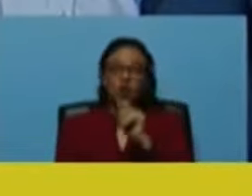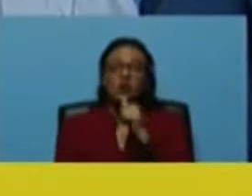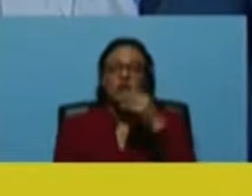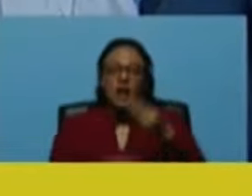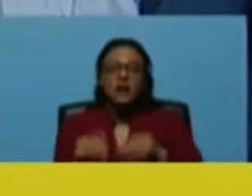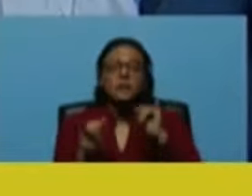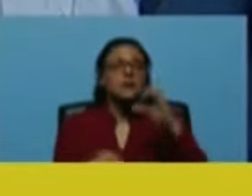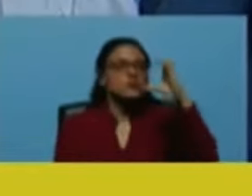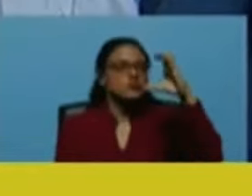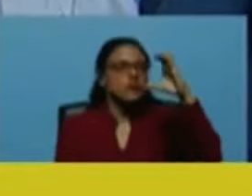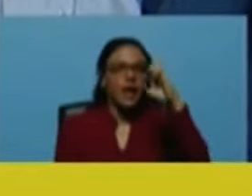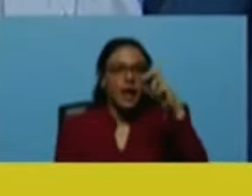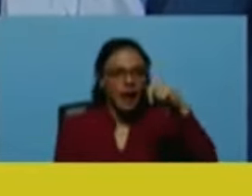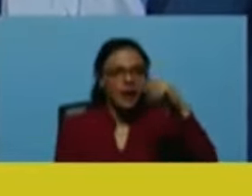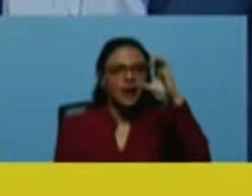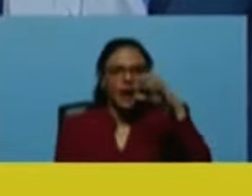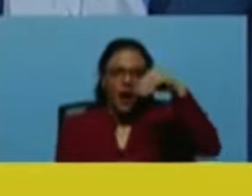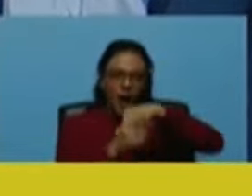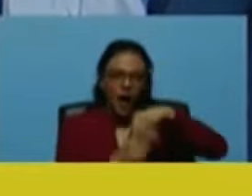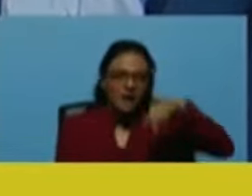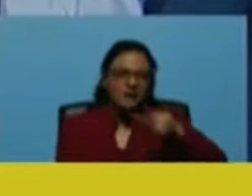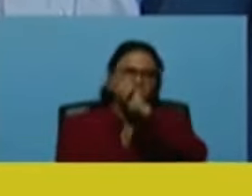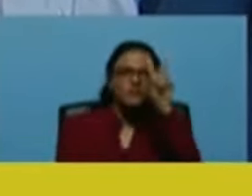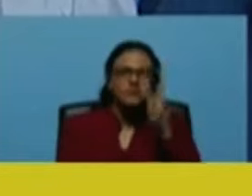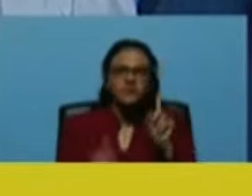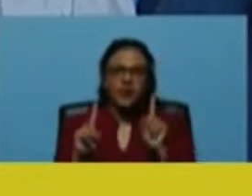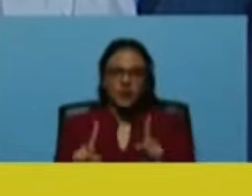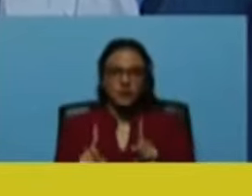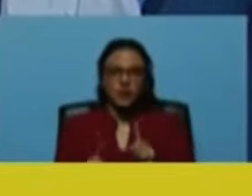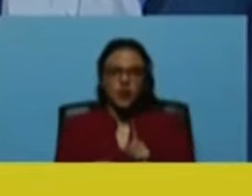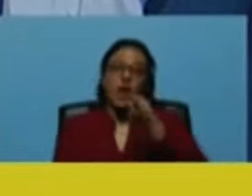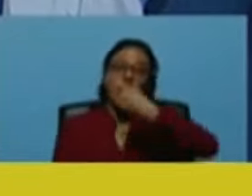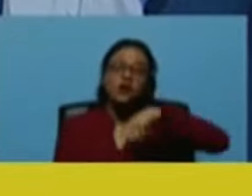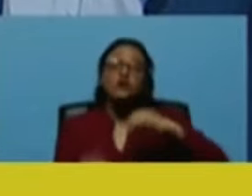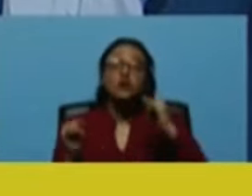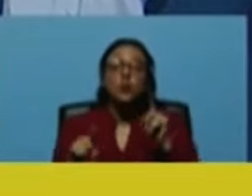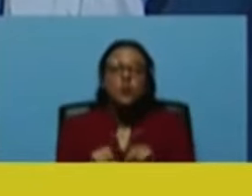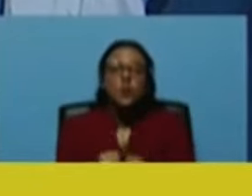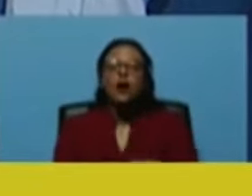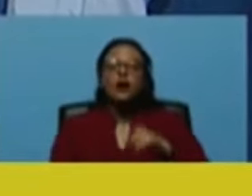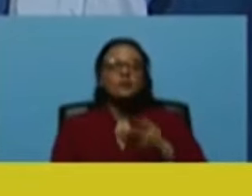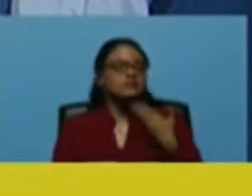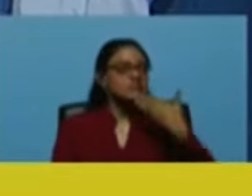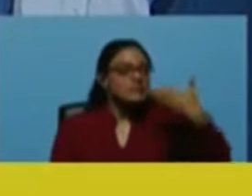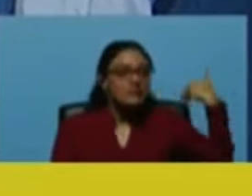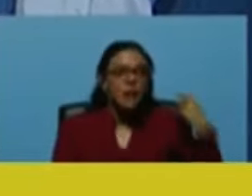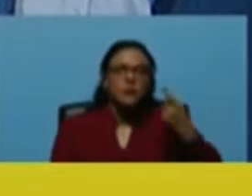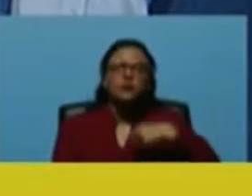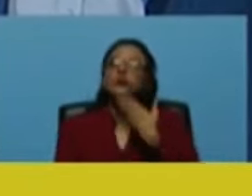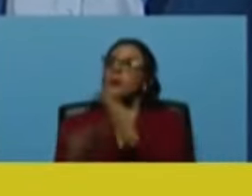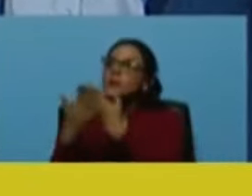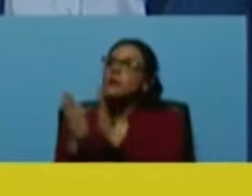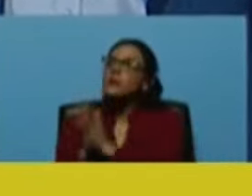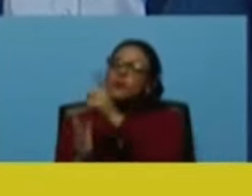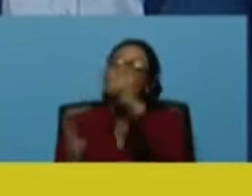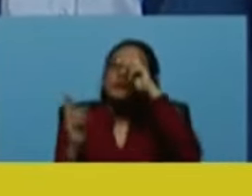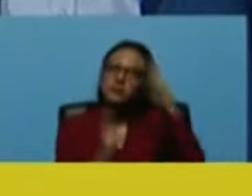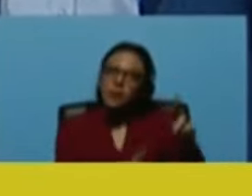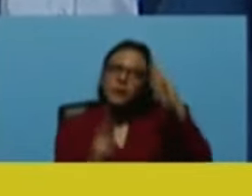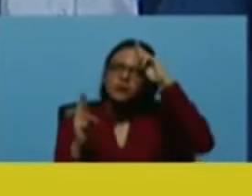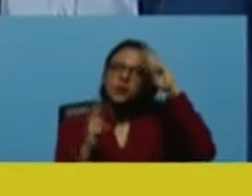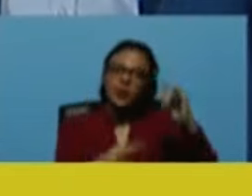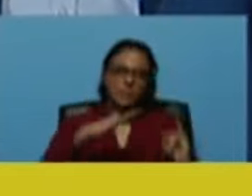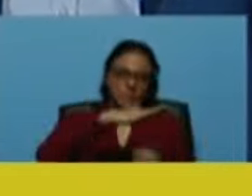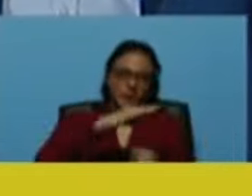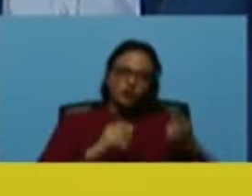The elections are made, are conducted by the National Electoral Council of Venezuela, not them. And we